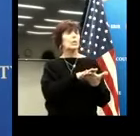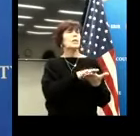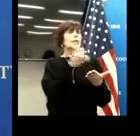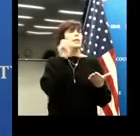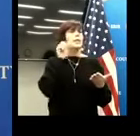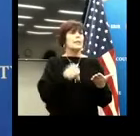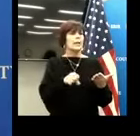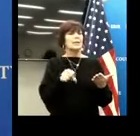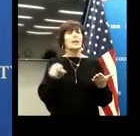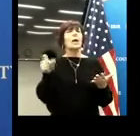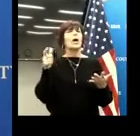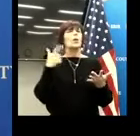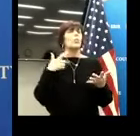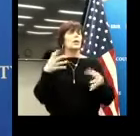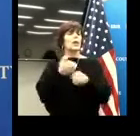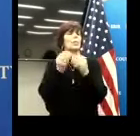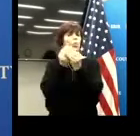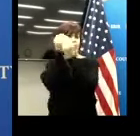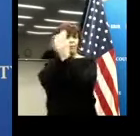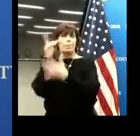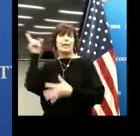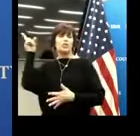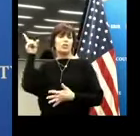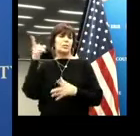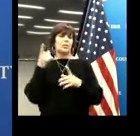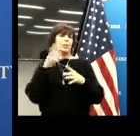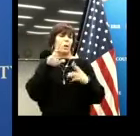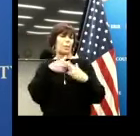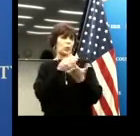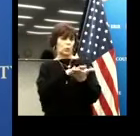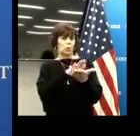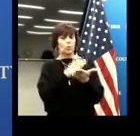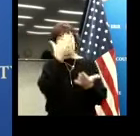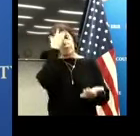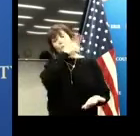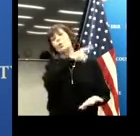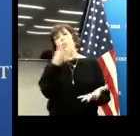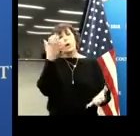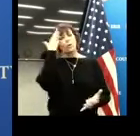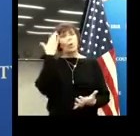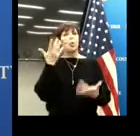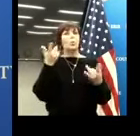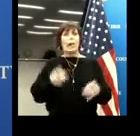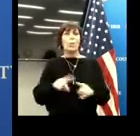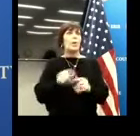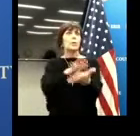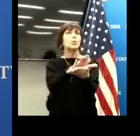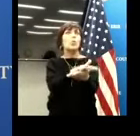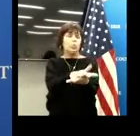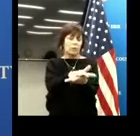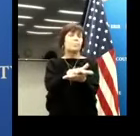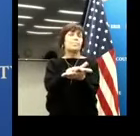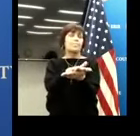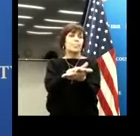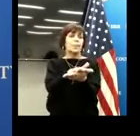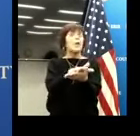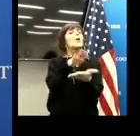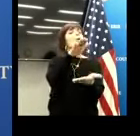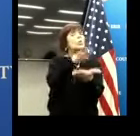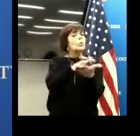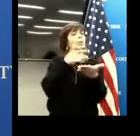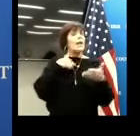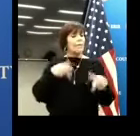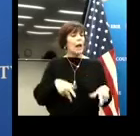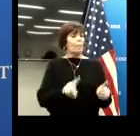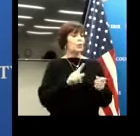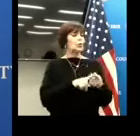more guidance will be coming to the schools in the next few days. I understand everybody wants to know the immediate answer. The schools have an opportunity to test out.